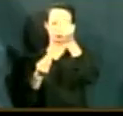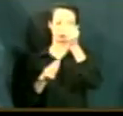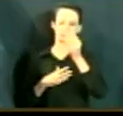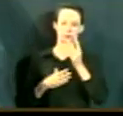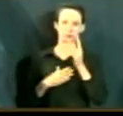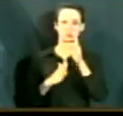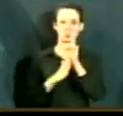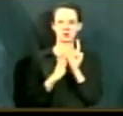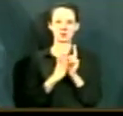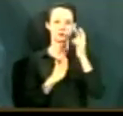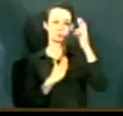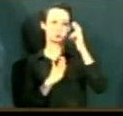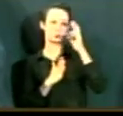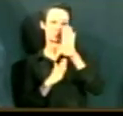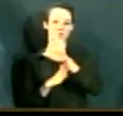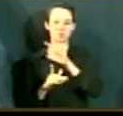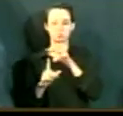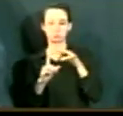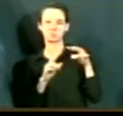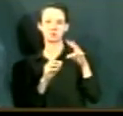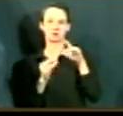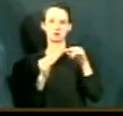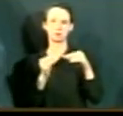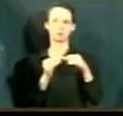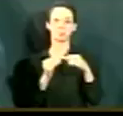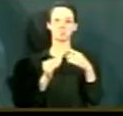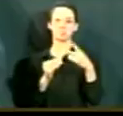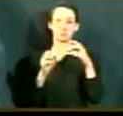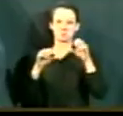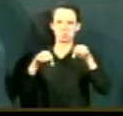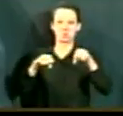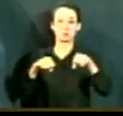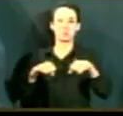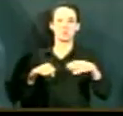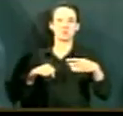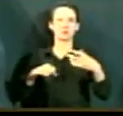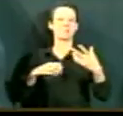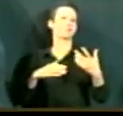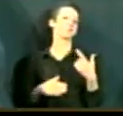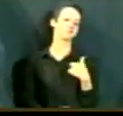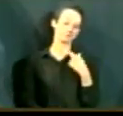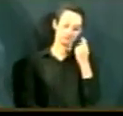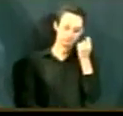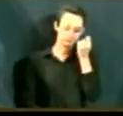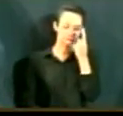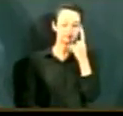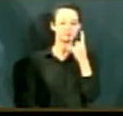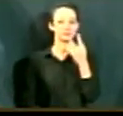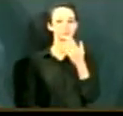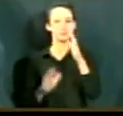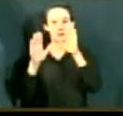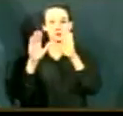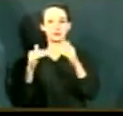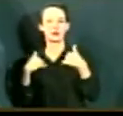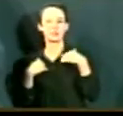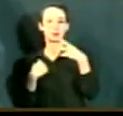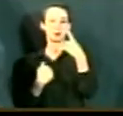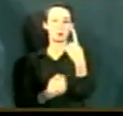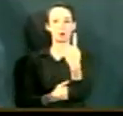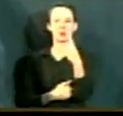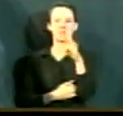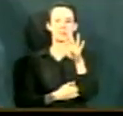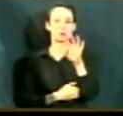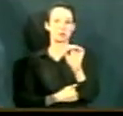reasoning or a legal opinion about could we. I mean, I hear what we're saying about it would be great to have one